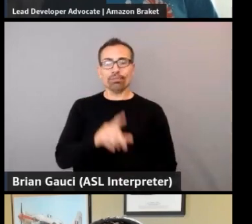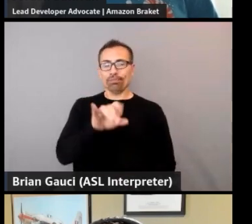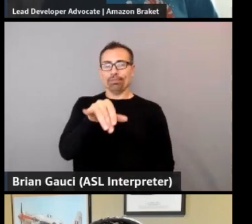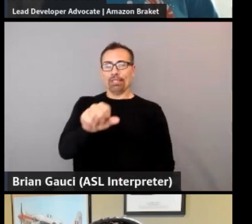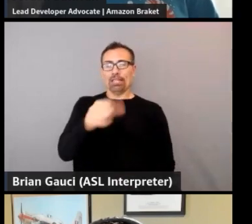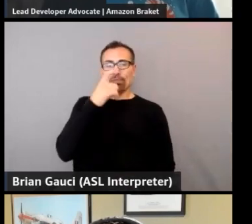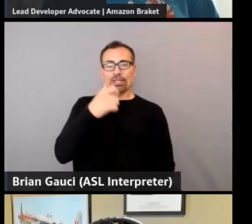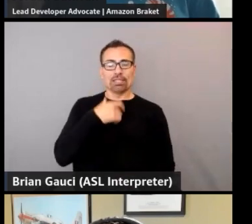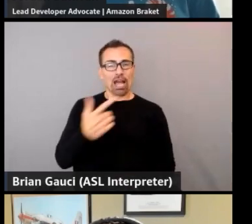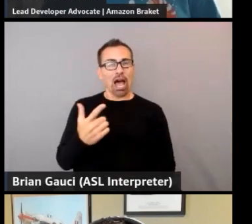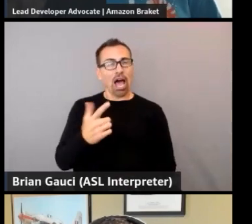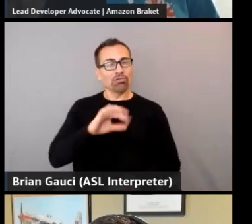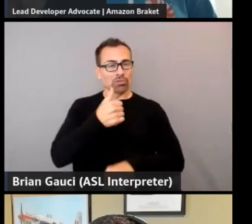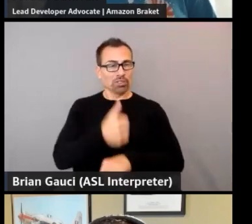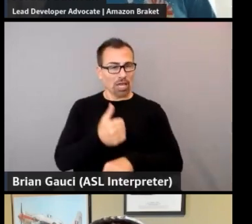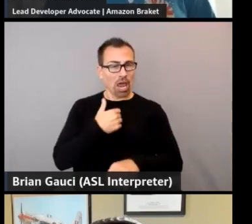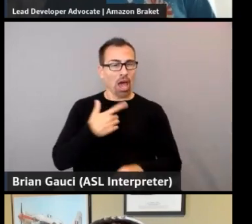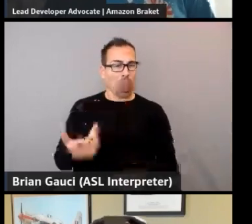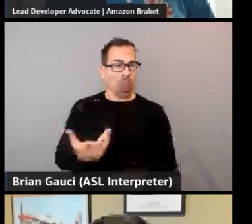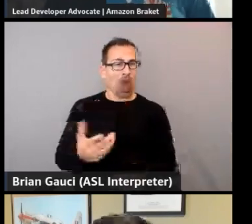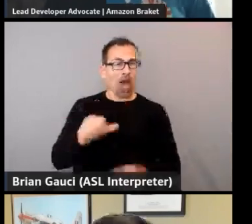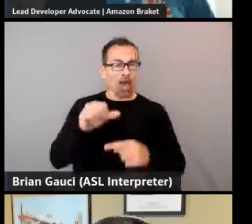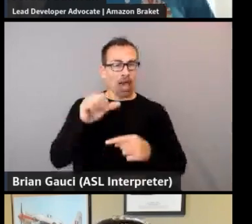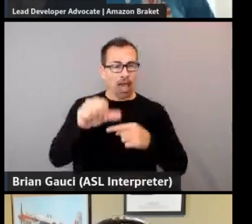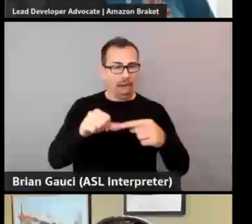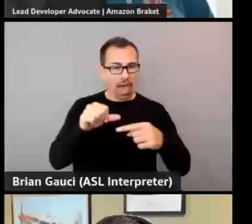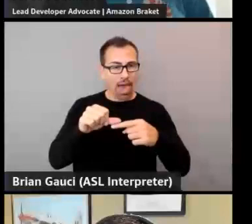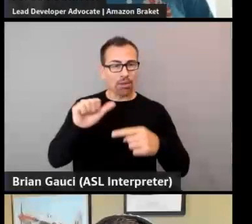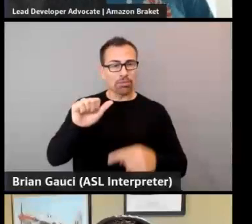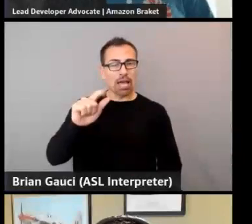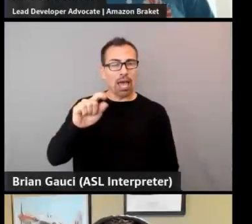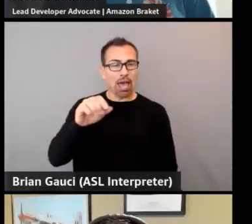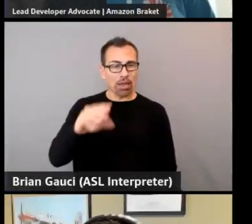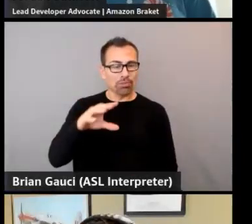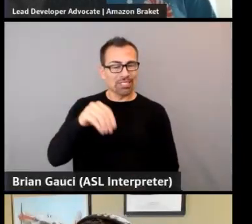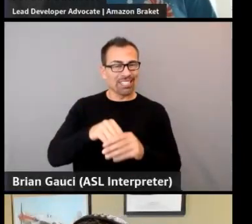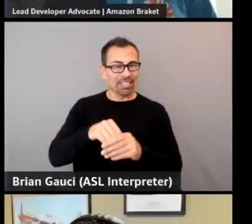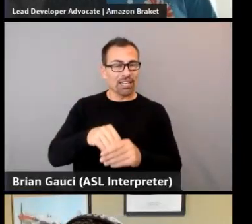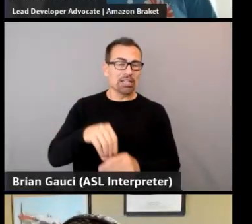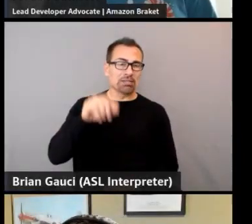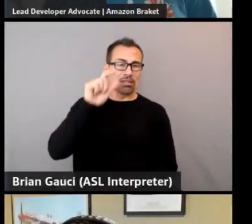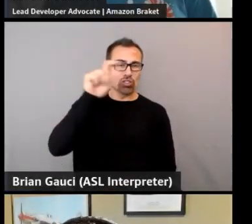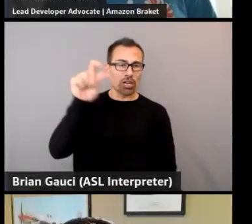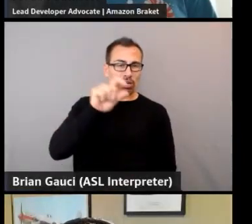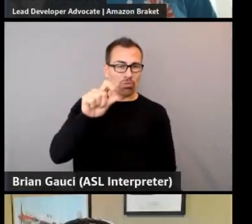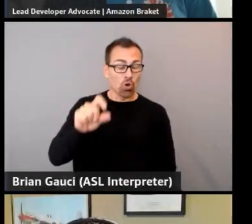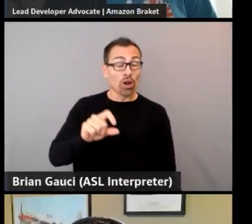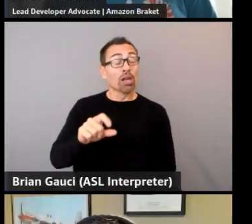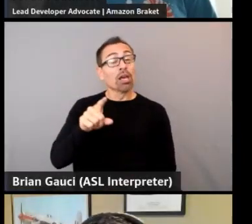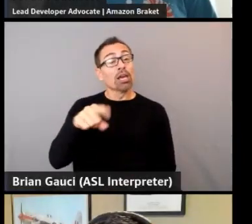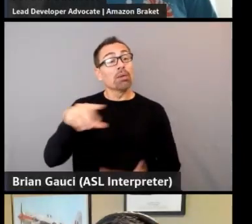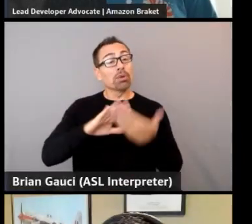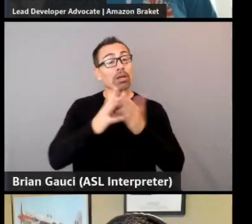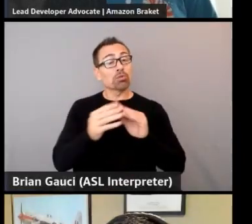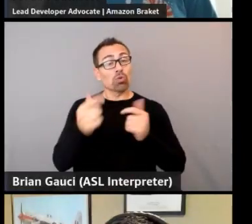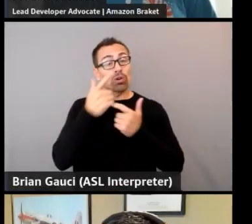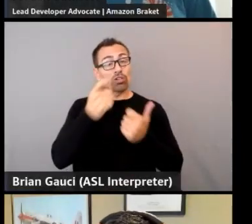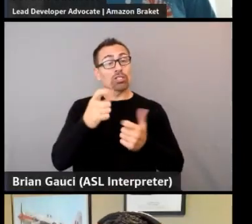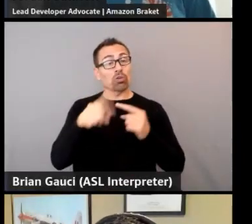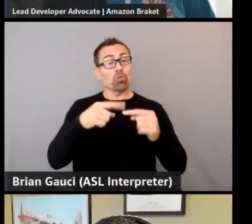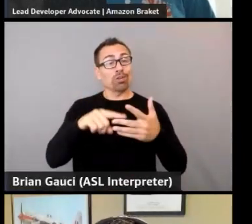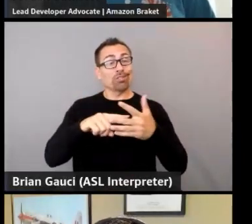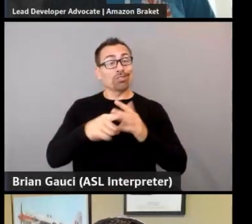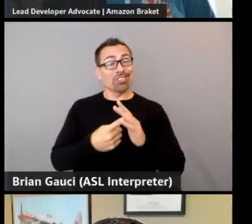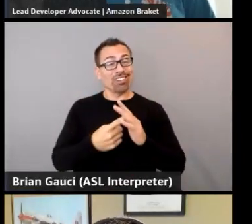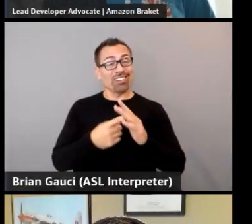a checkerboard array. Now, the interesting, I think the part of that device becomes more interesting is when you start